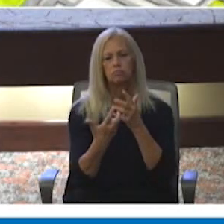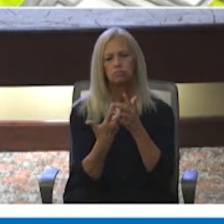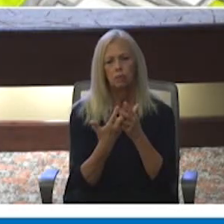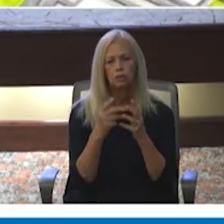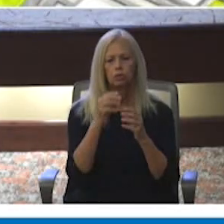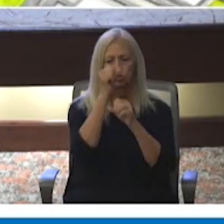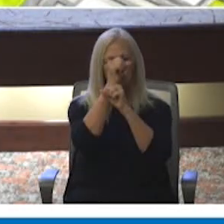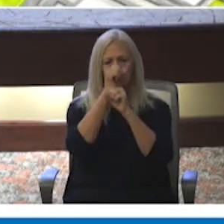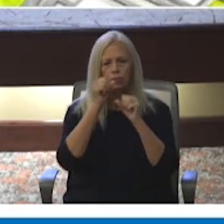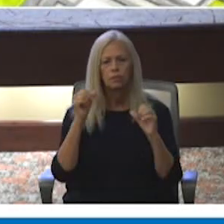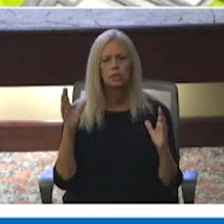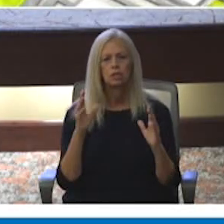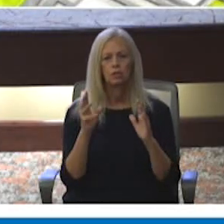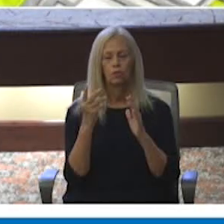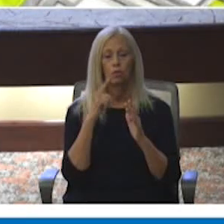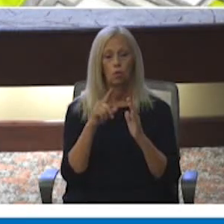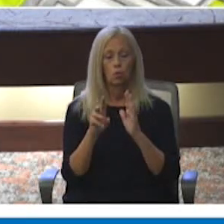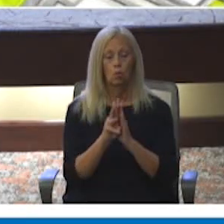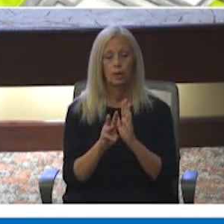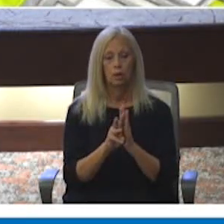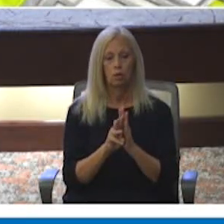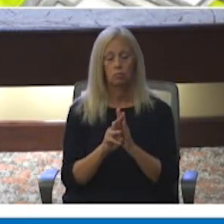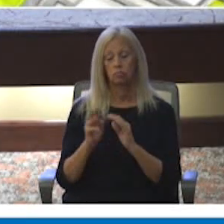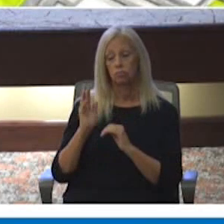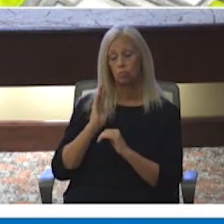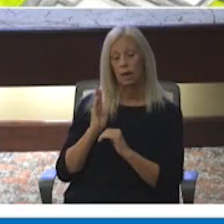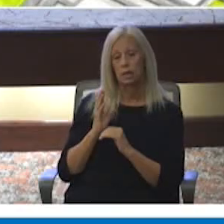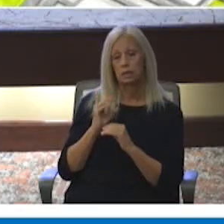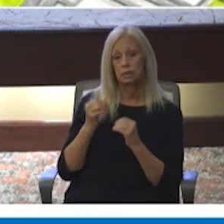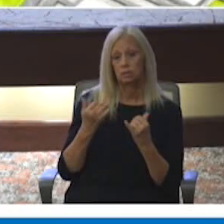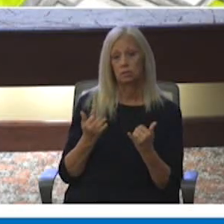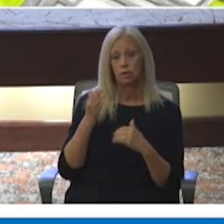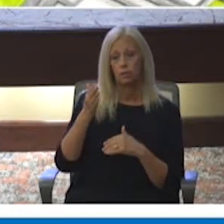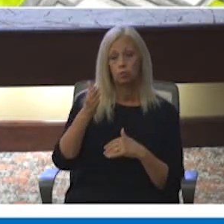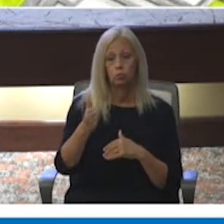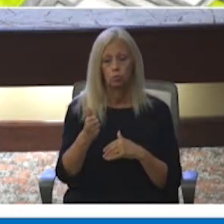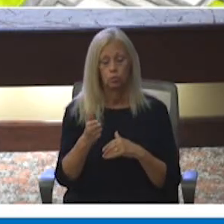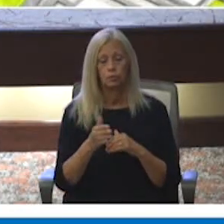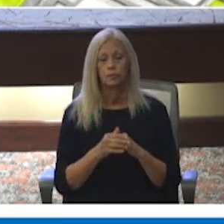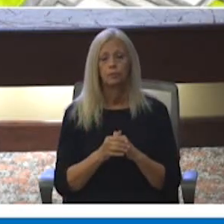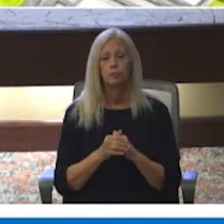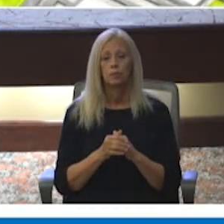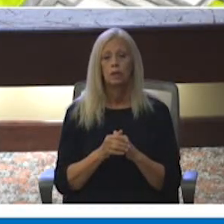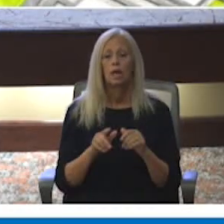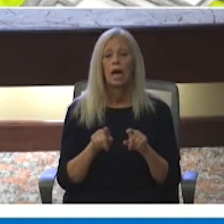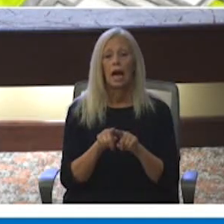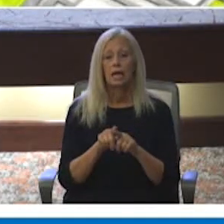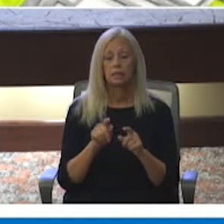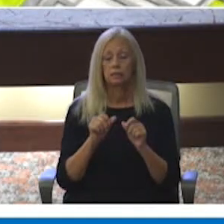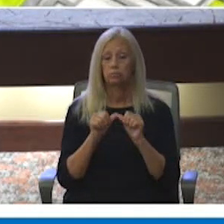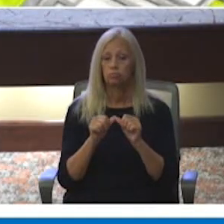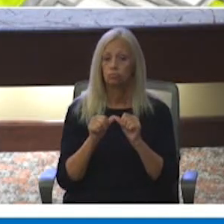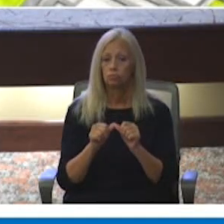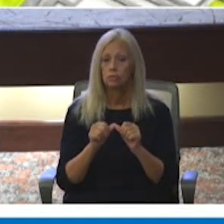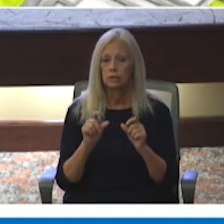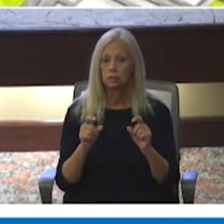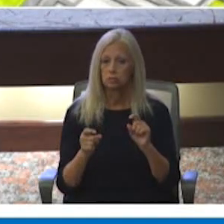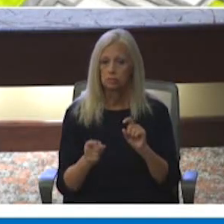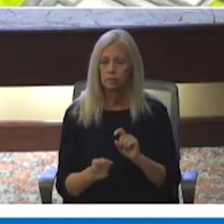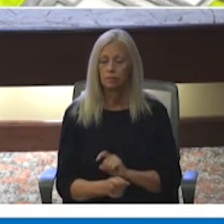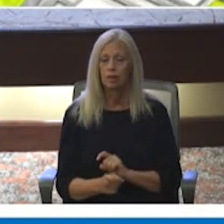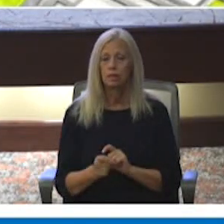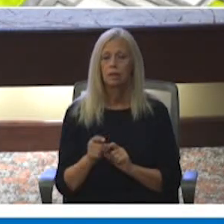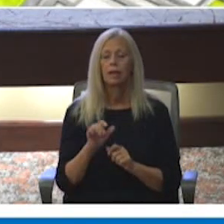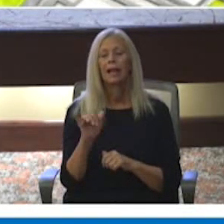vision of Waco, both the past and the future as it continues to evolve. Form-based zoning, Laura described it well, with the